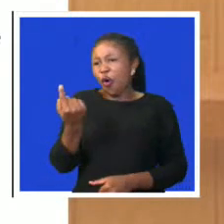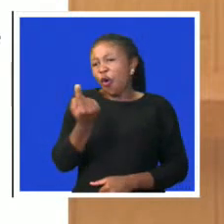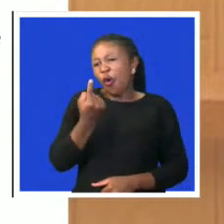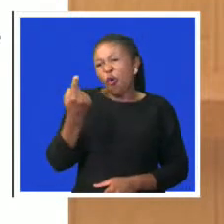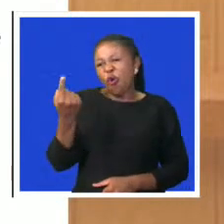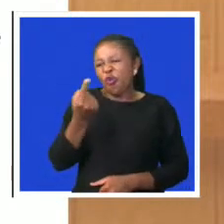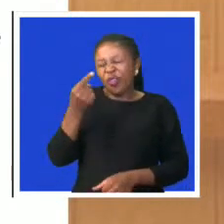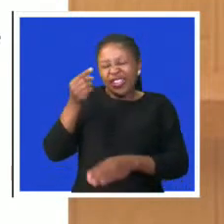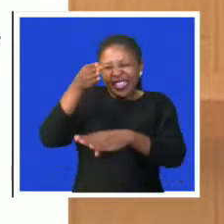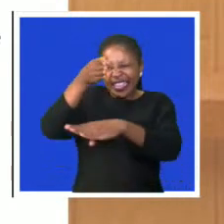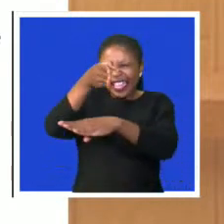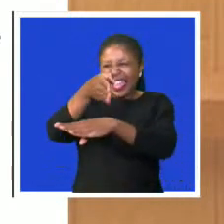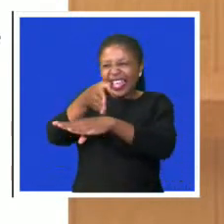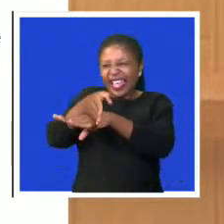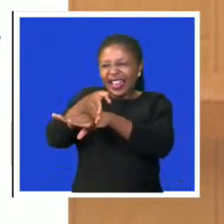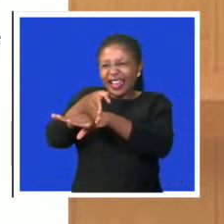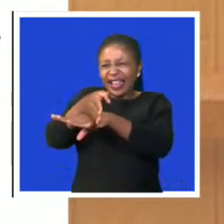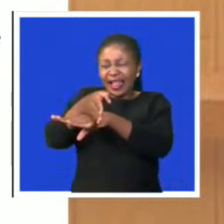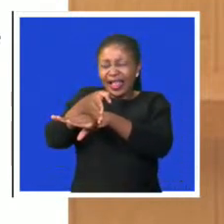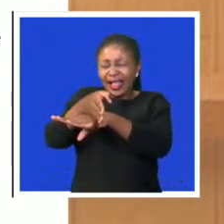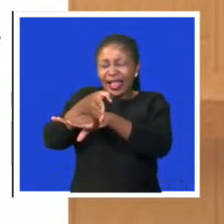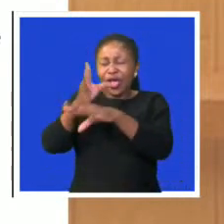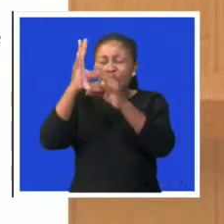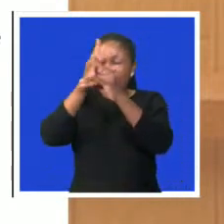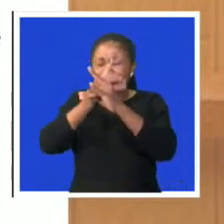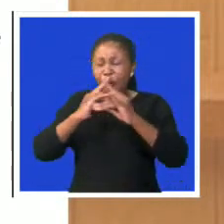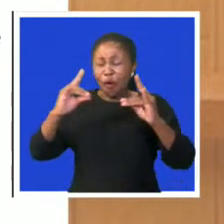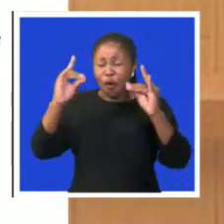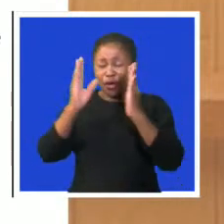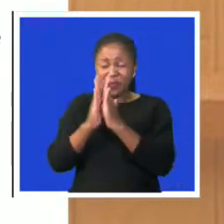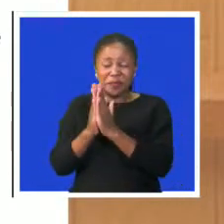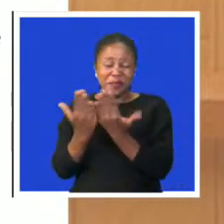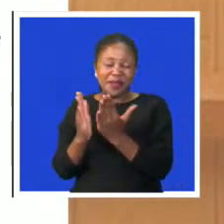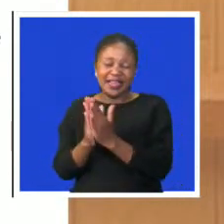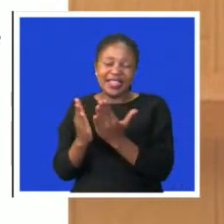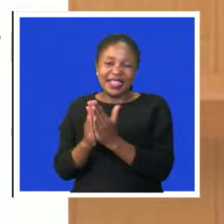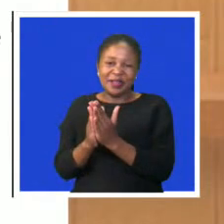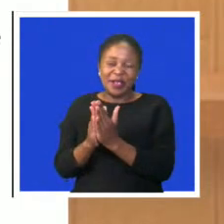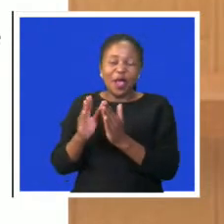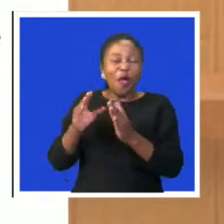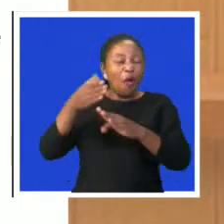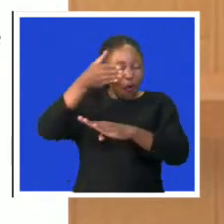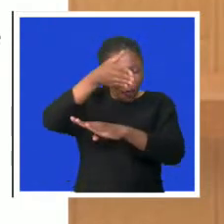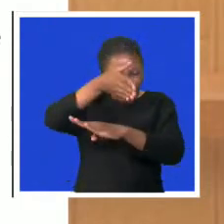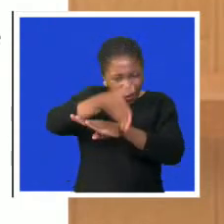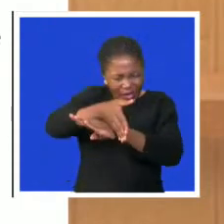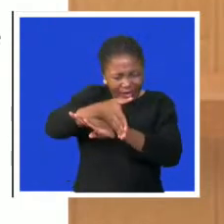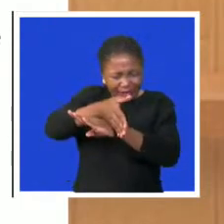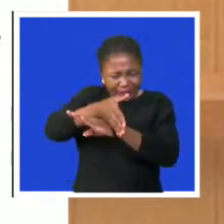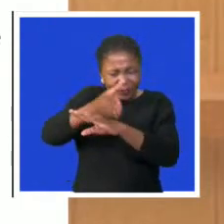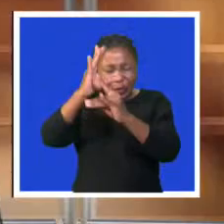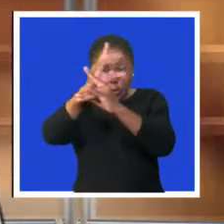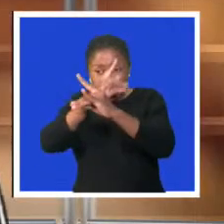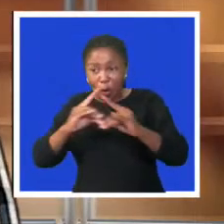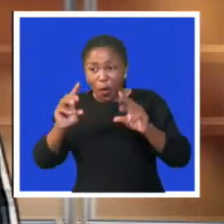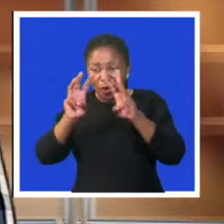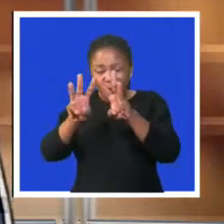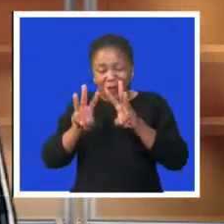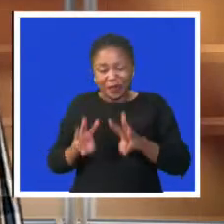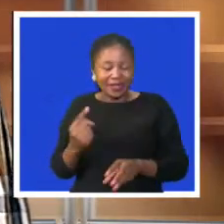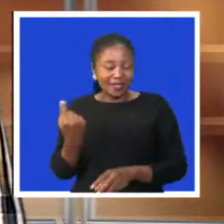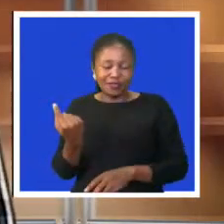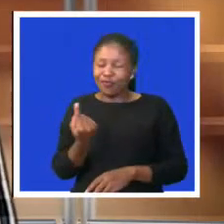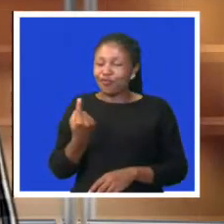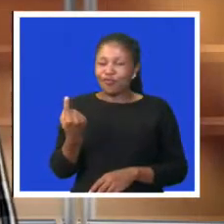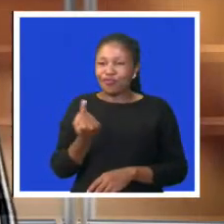Now, atonement, dear Lena, it is just a term which also means repentance. The Day of